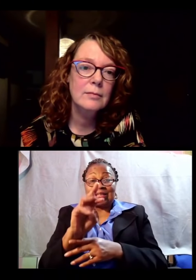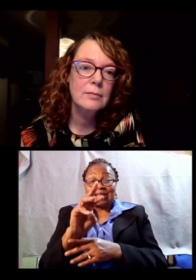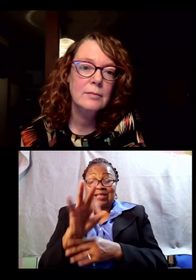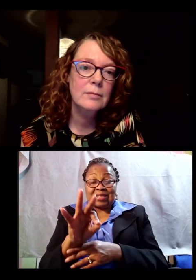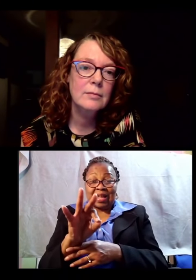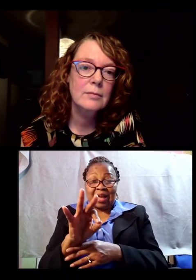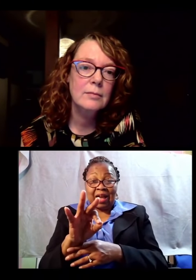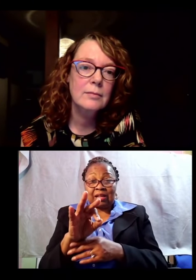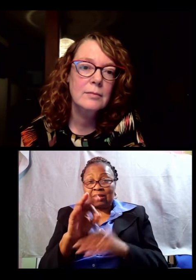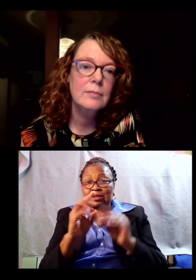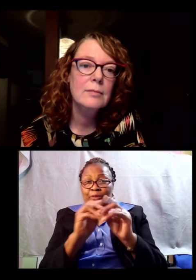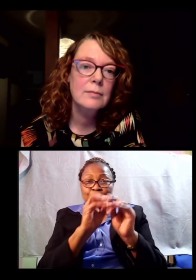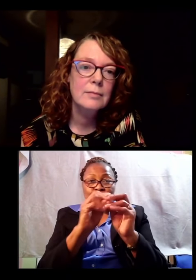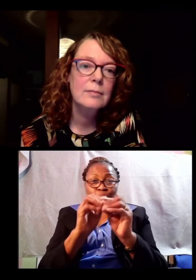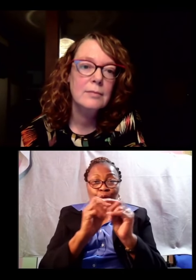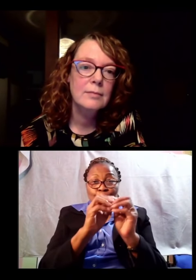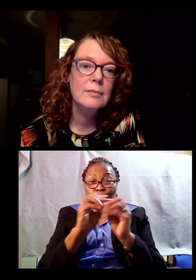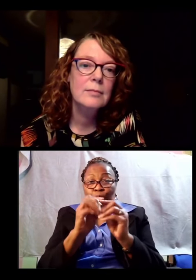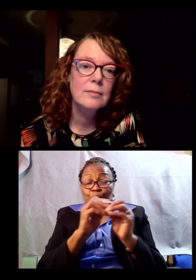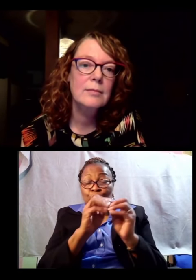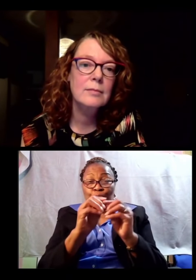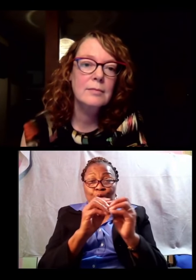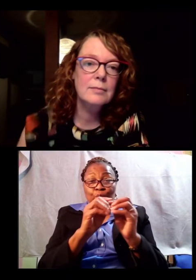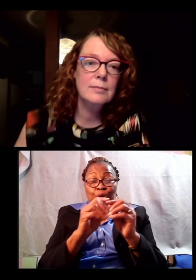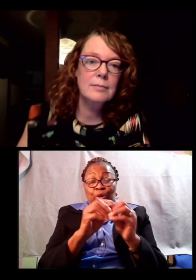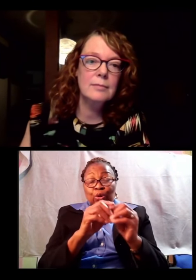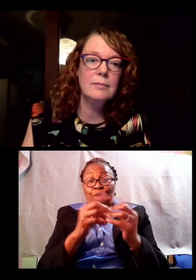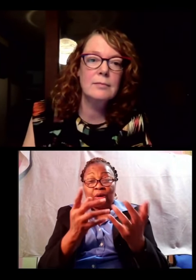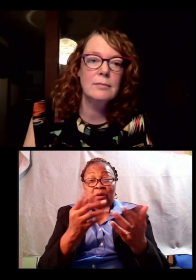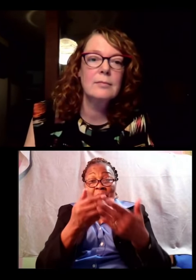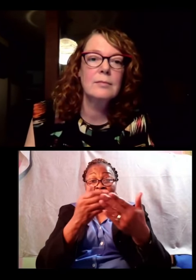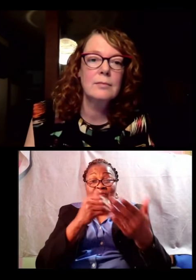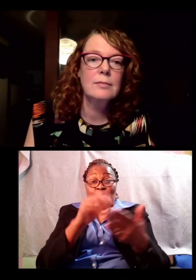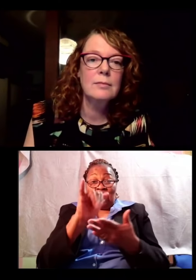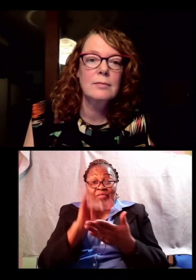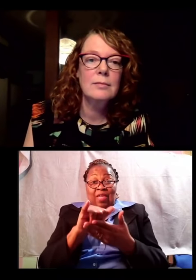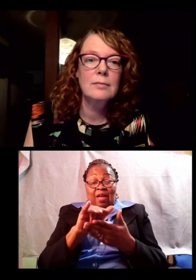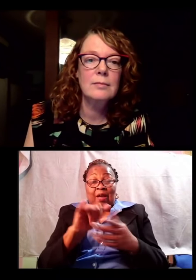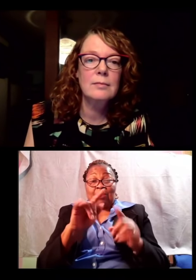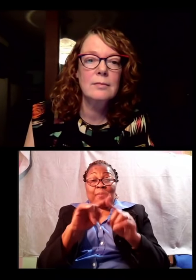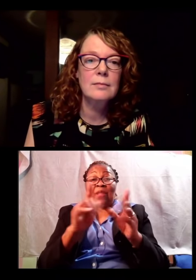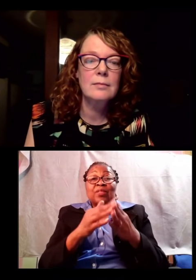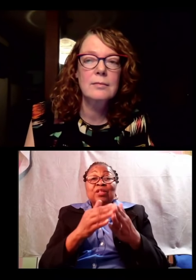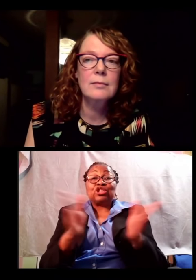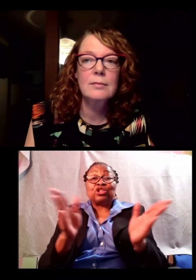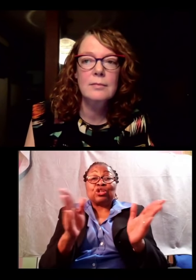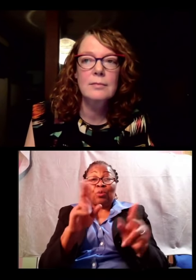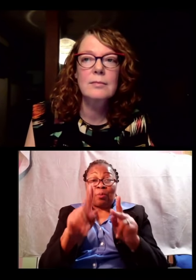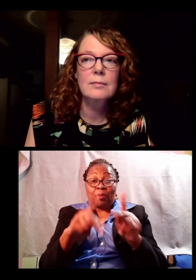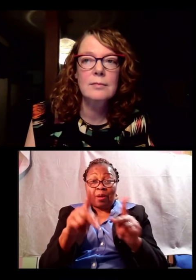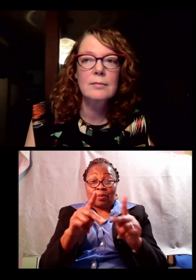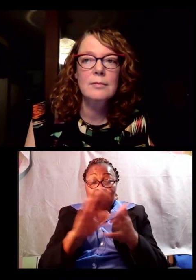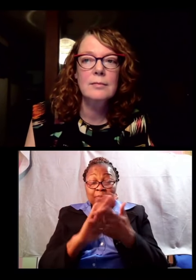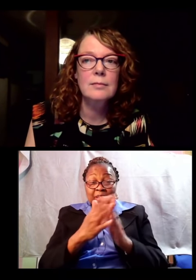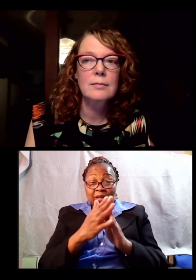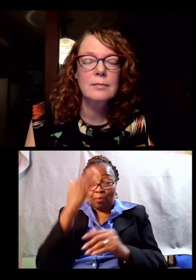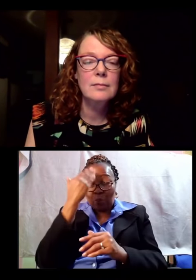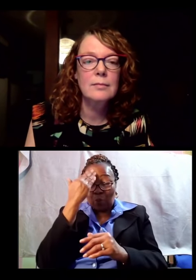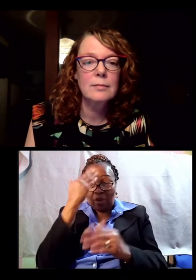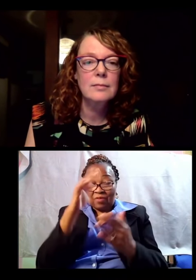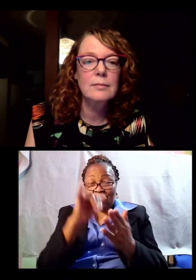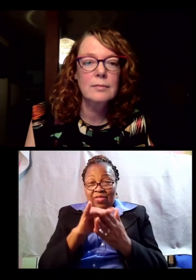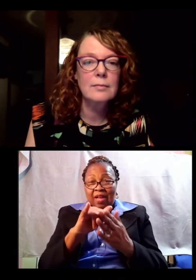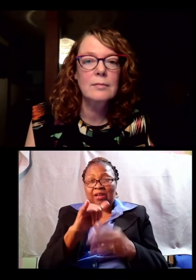about in the underbrush before that, but when the general public became conscious of this, I think you could say it was